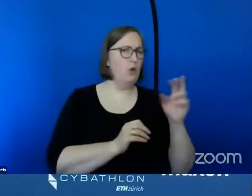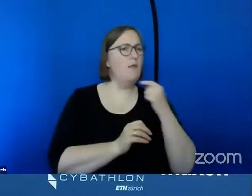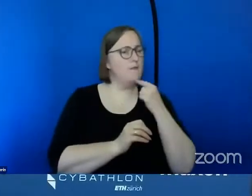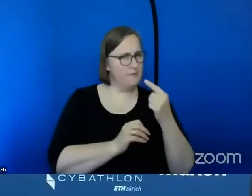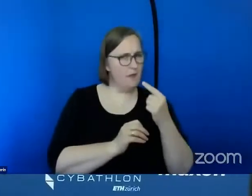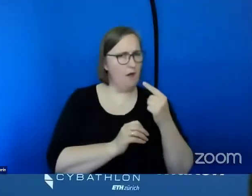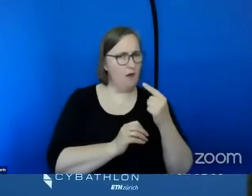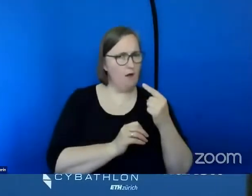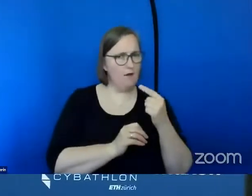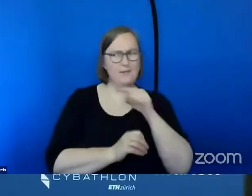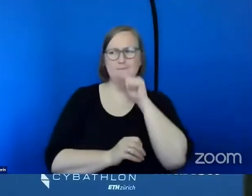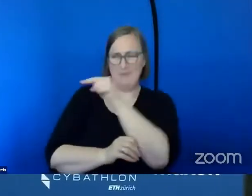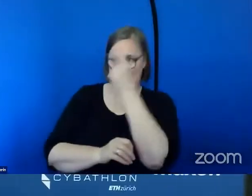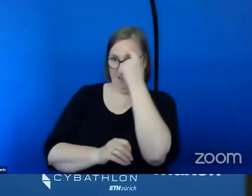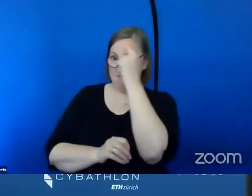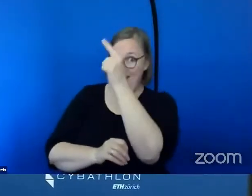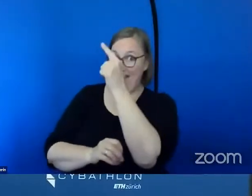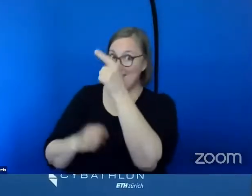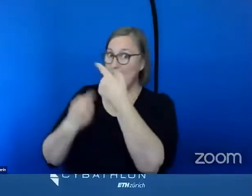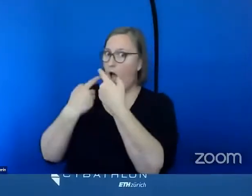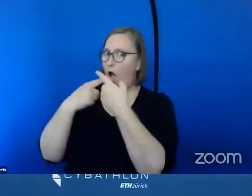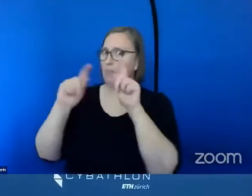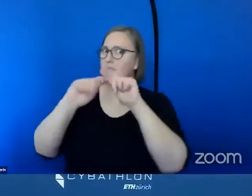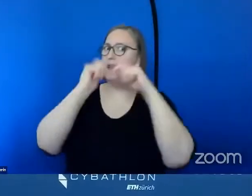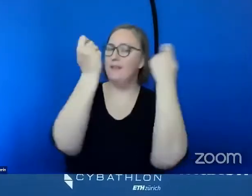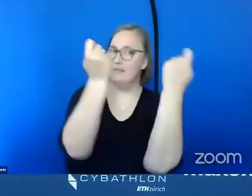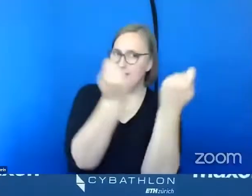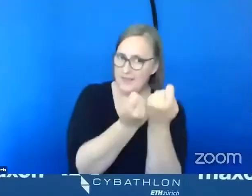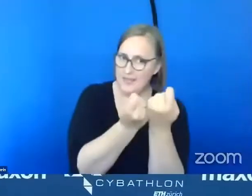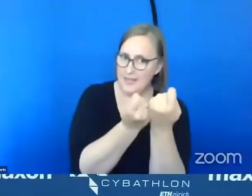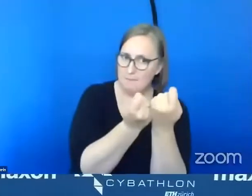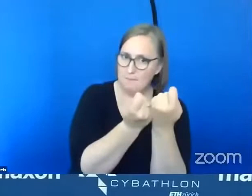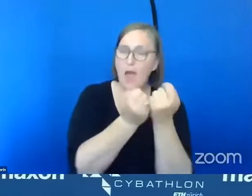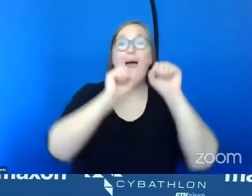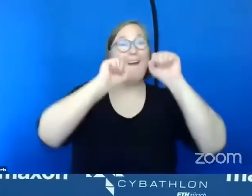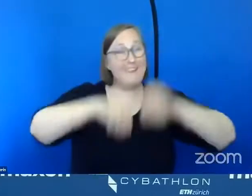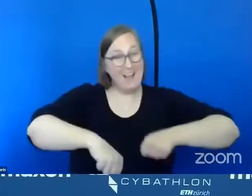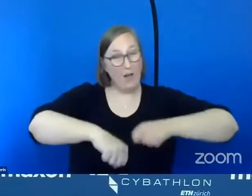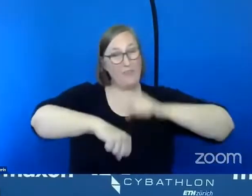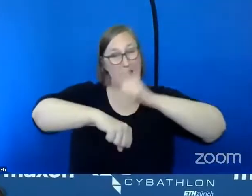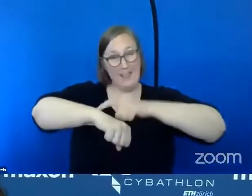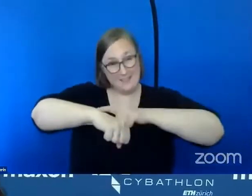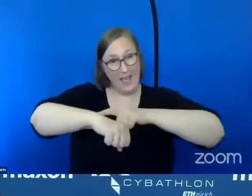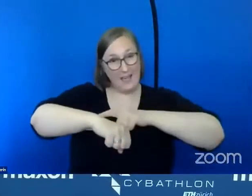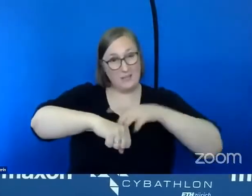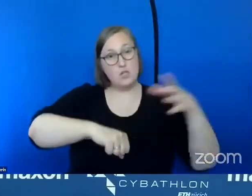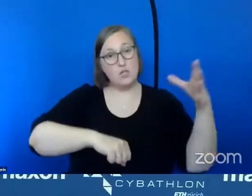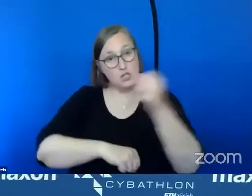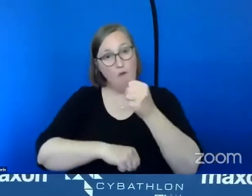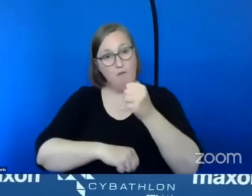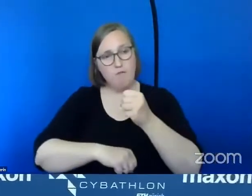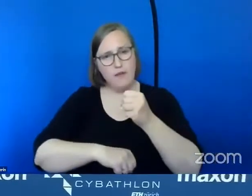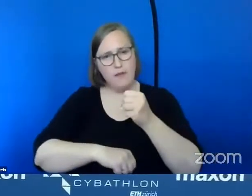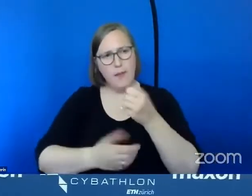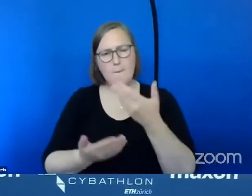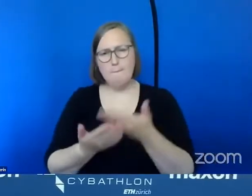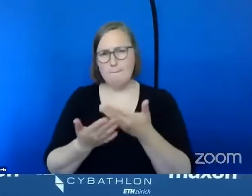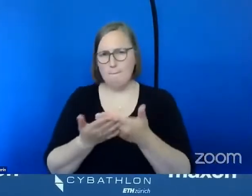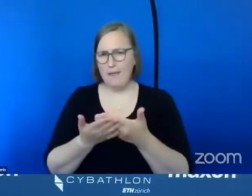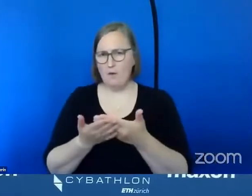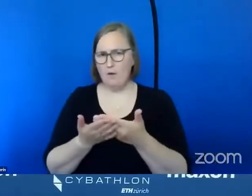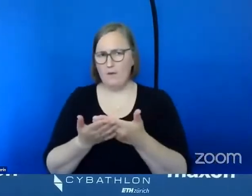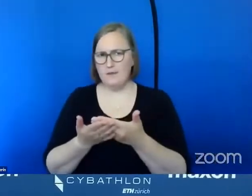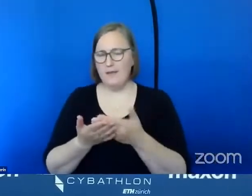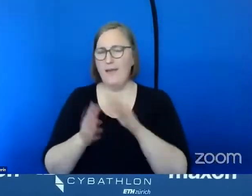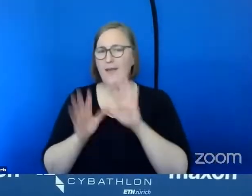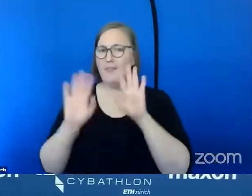failure. So ex-Opera will be the first of the teams in Heat 2. Tony Forsberg